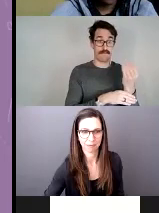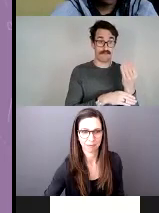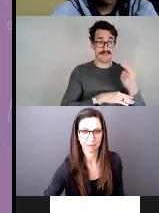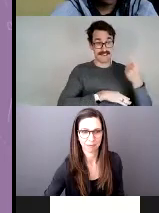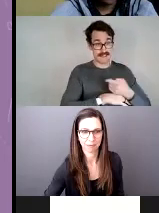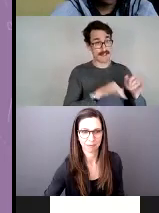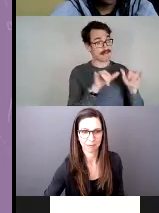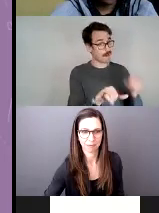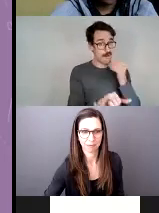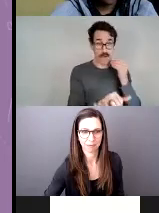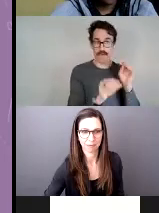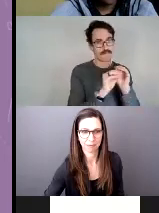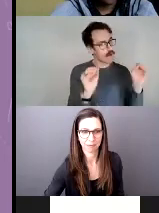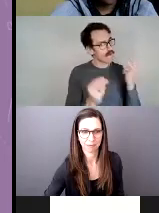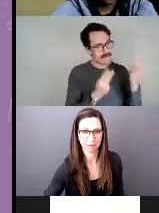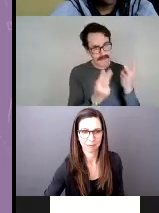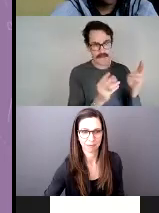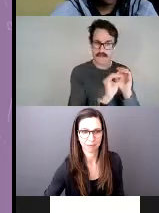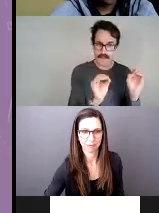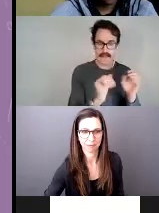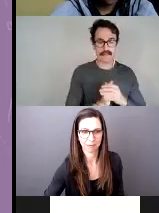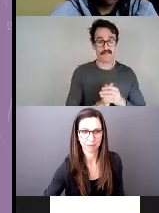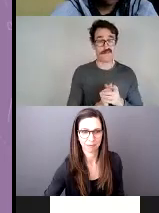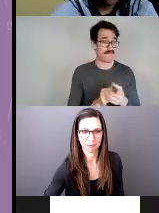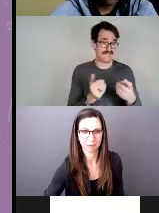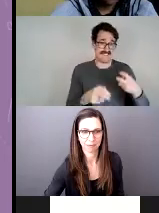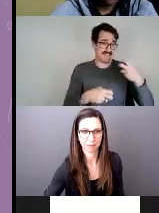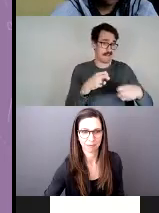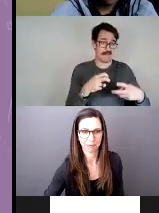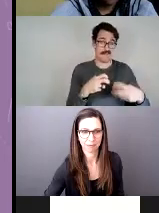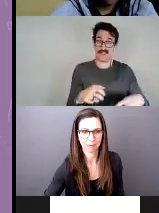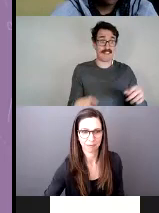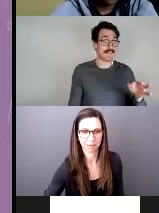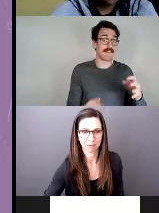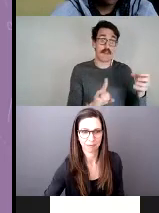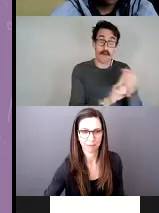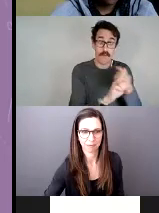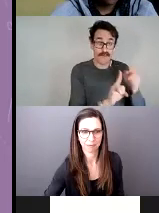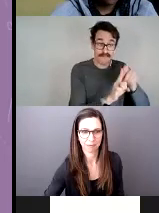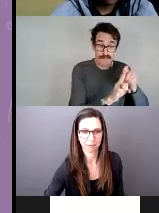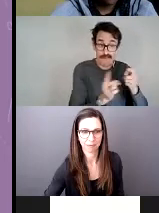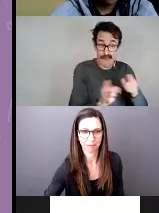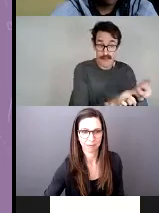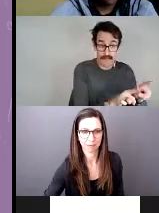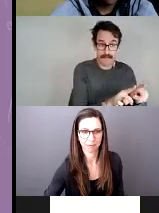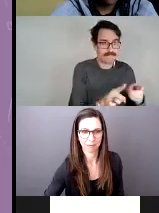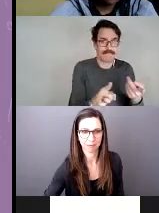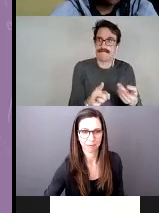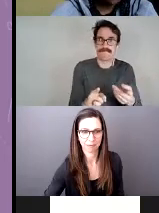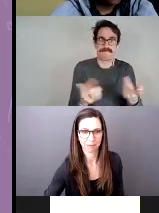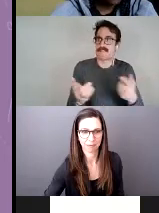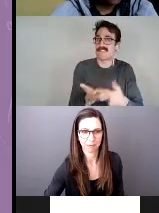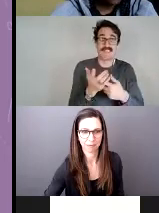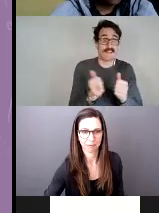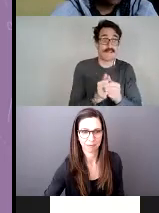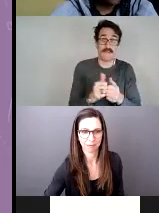really difficult for them to be able to talk to anyone about any type of abuse that they could be experiencing, as well as the fact that many of